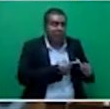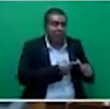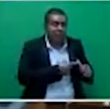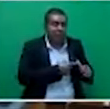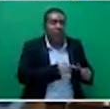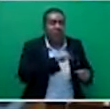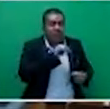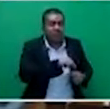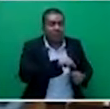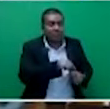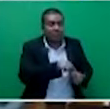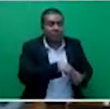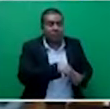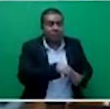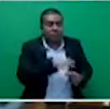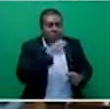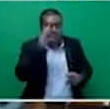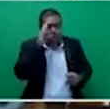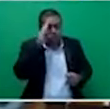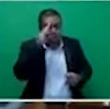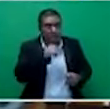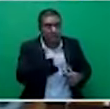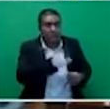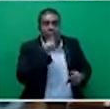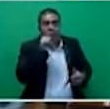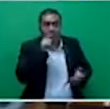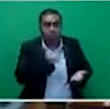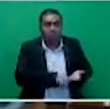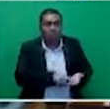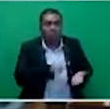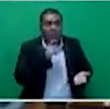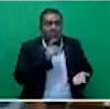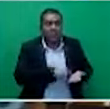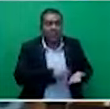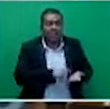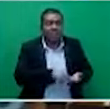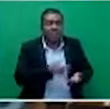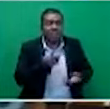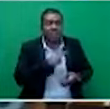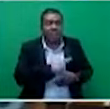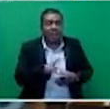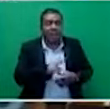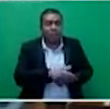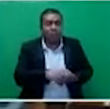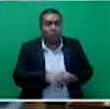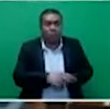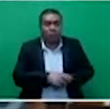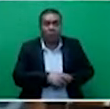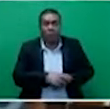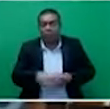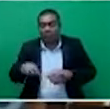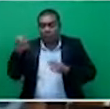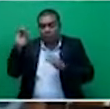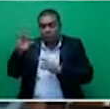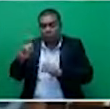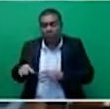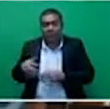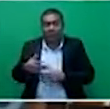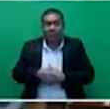Lanka. But Sri Lanka is in trouble. It's got lower debt value, only US $88 billion. Australia is US